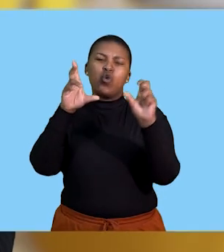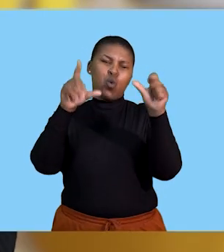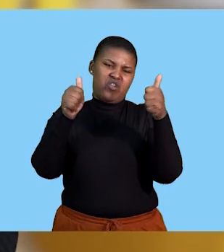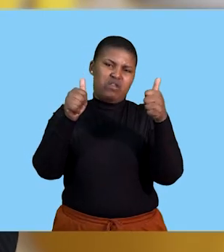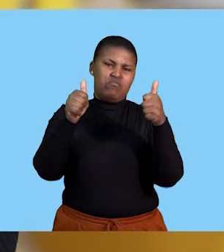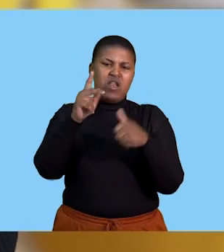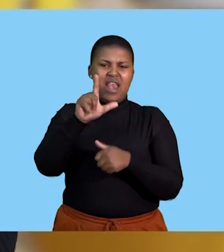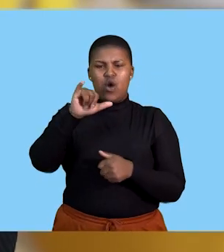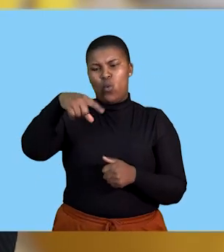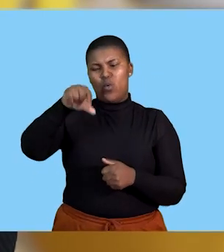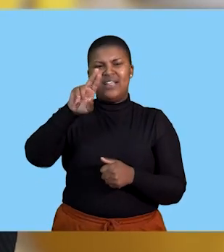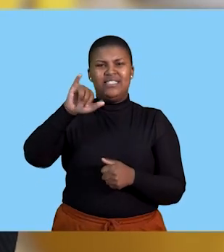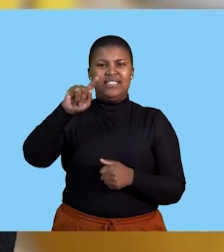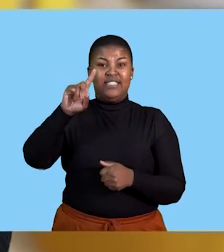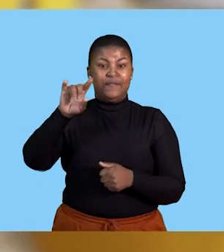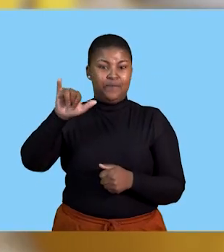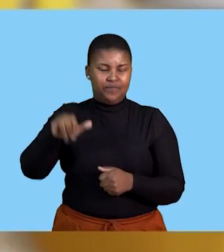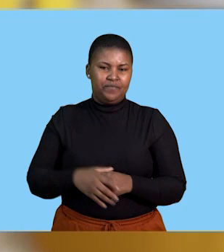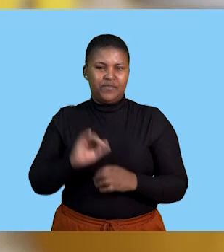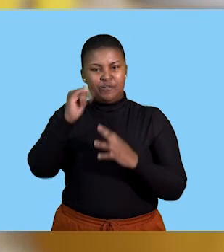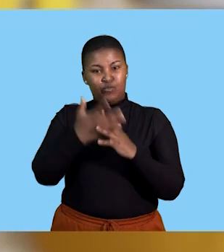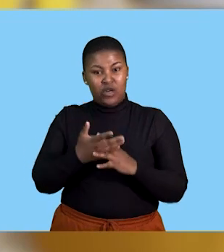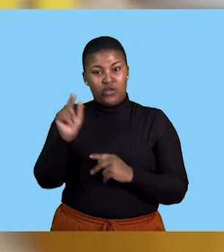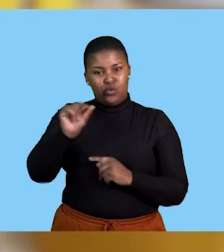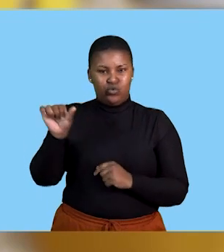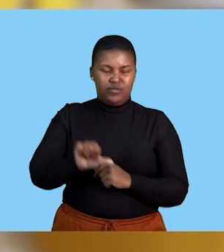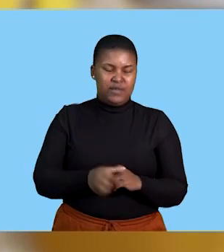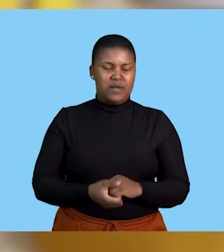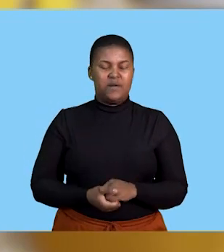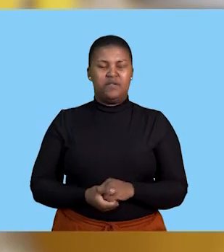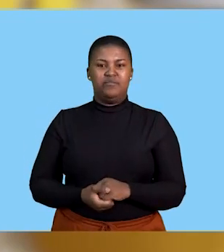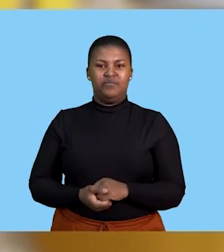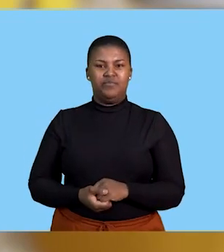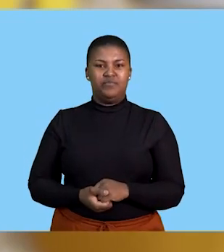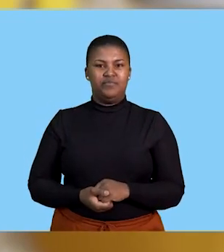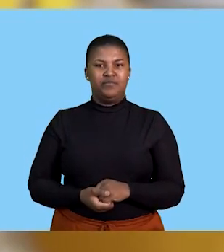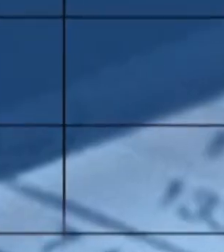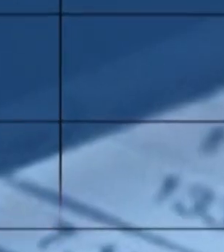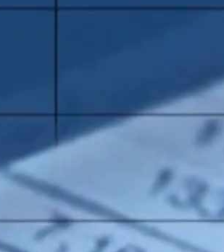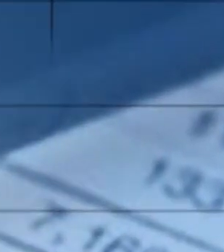liquidity position. Dear learners, let's go for an ad break, and I'm going to see you shortly.